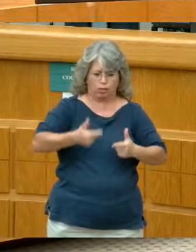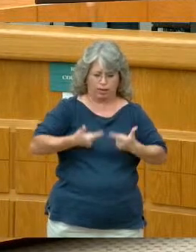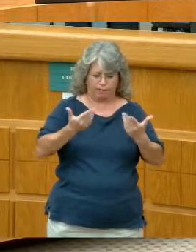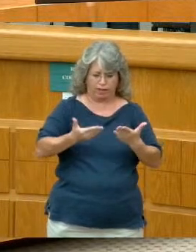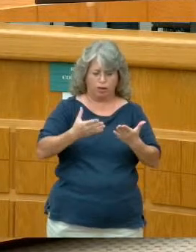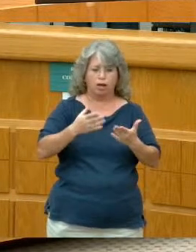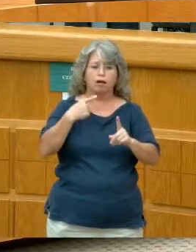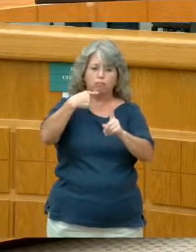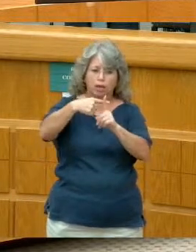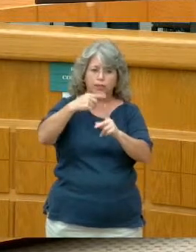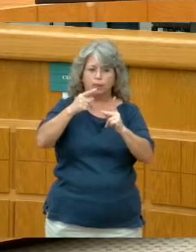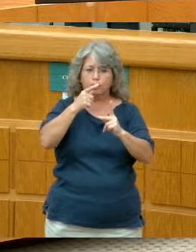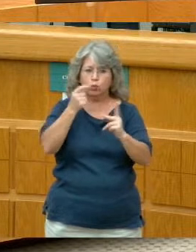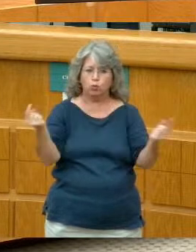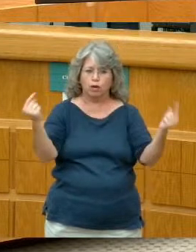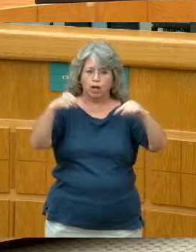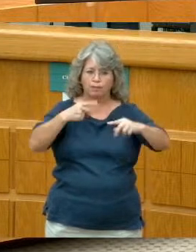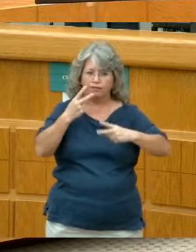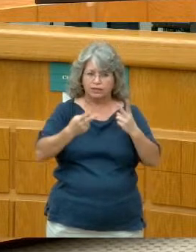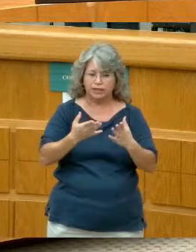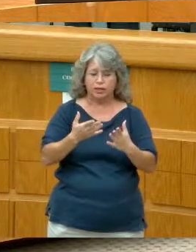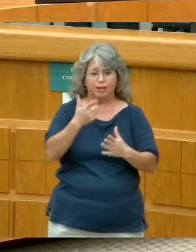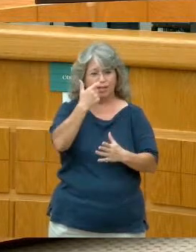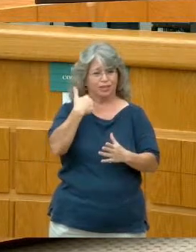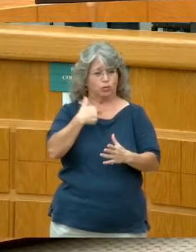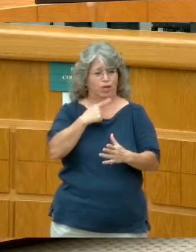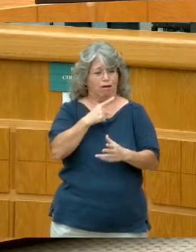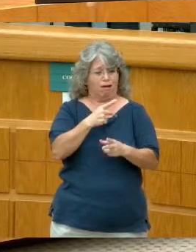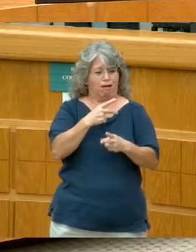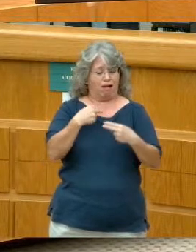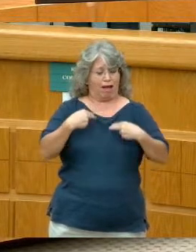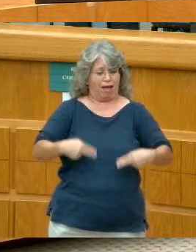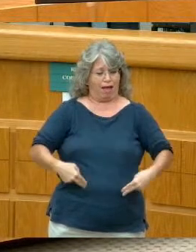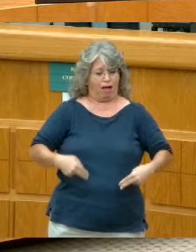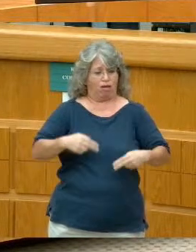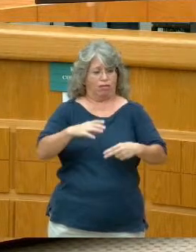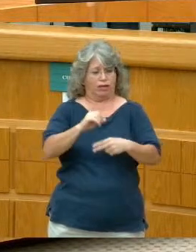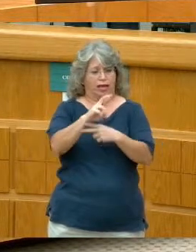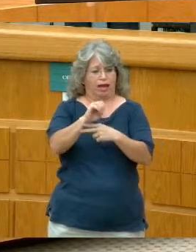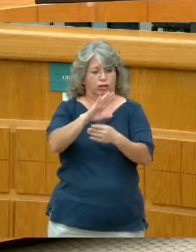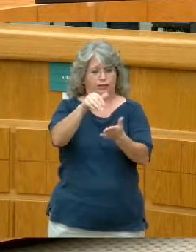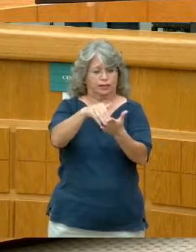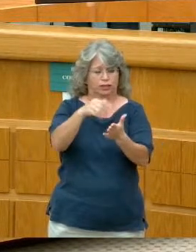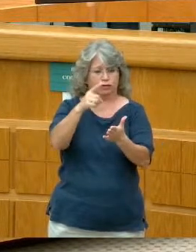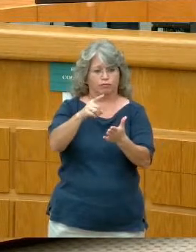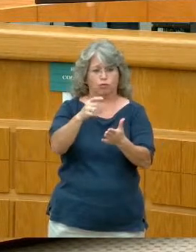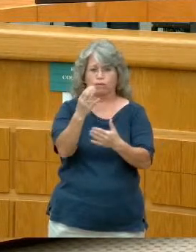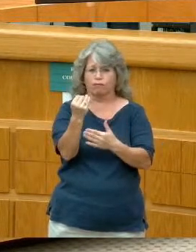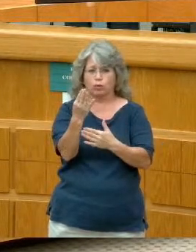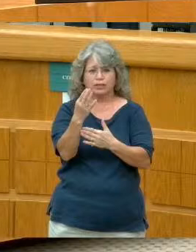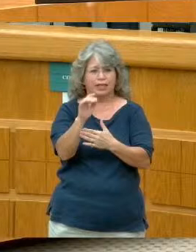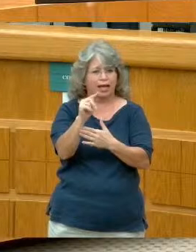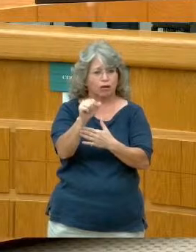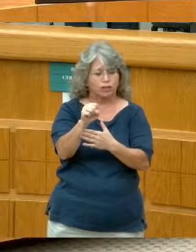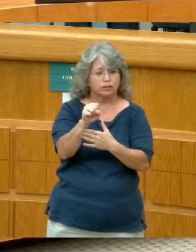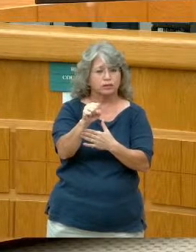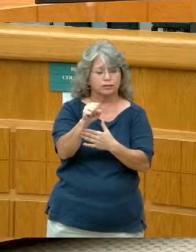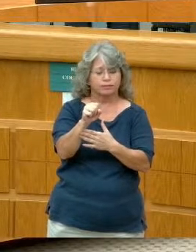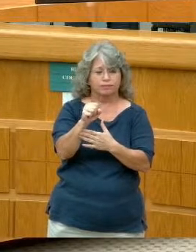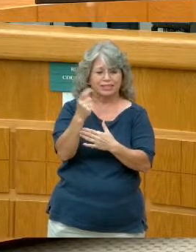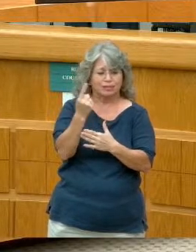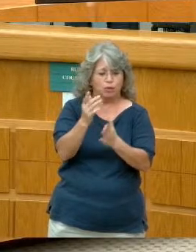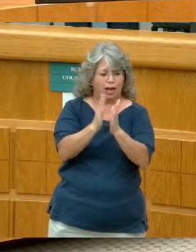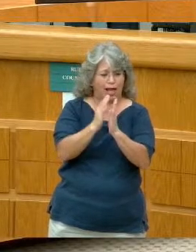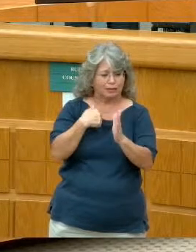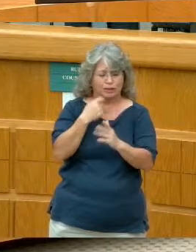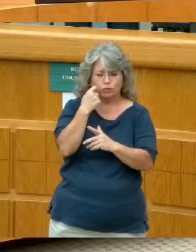overall our region, since we are a healthcare center for over 14 counties. And so I was asked recently, I don't even know if you guys know